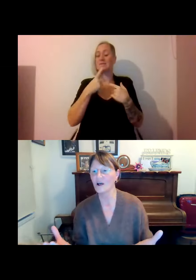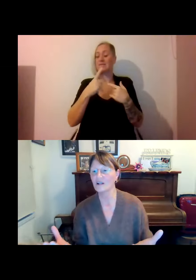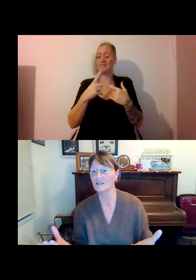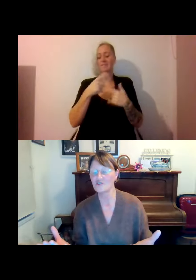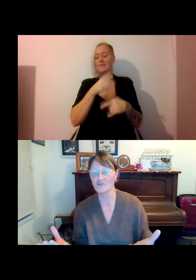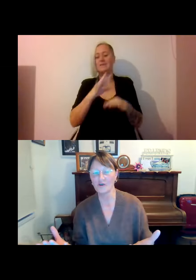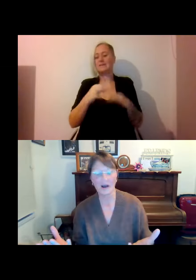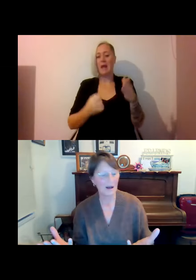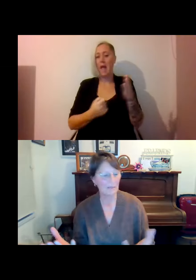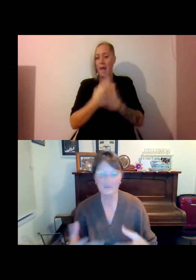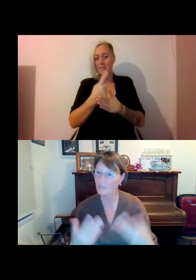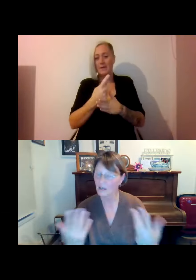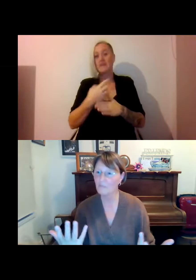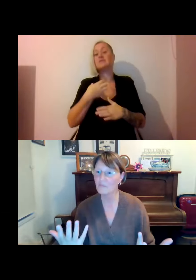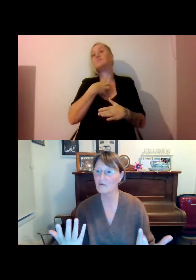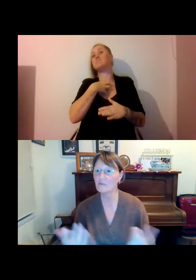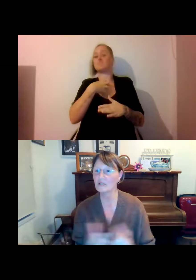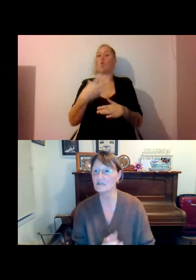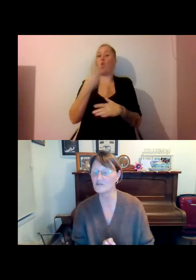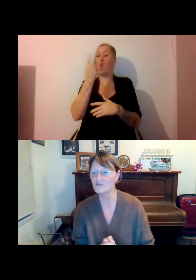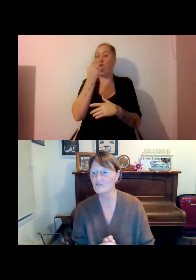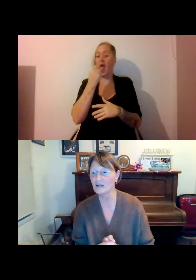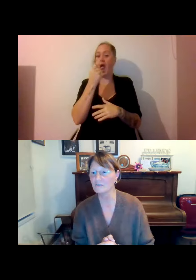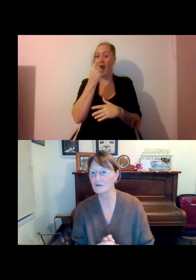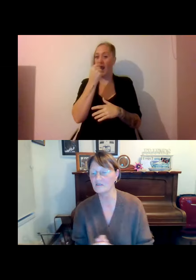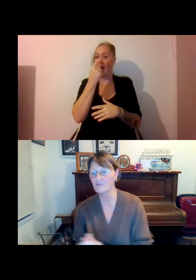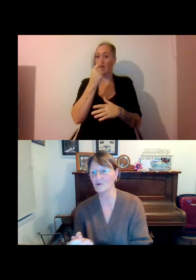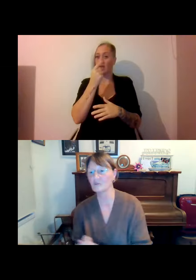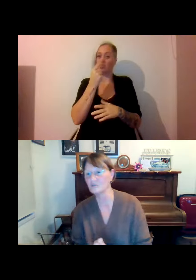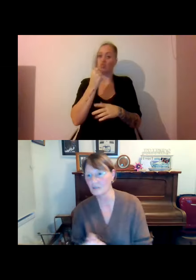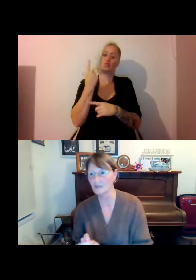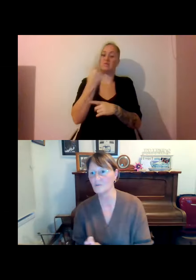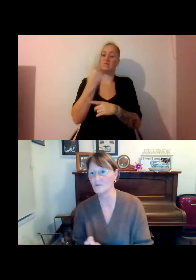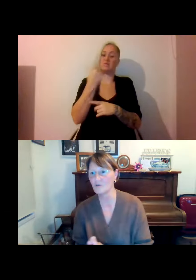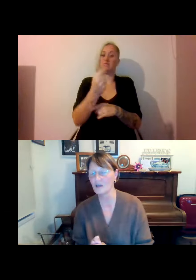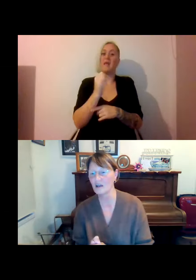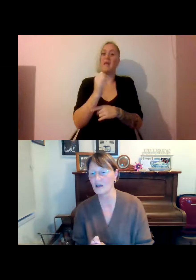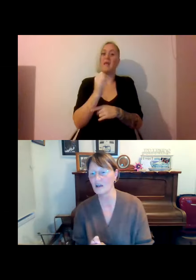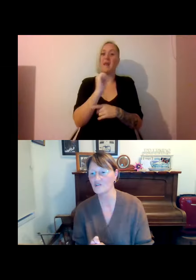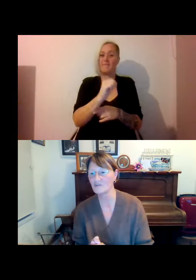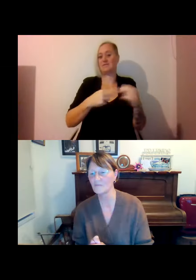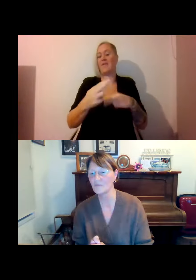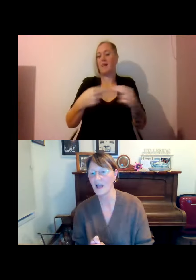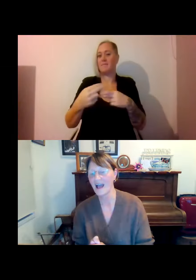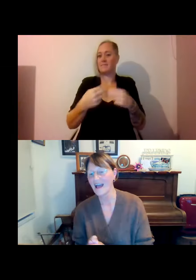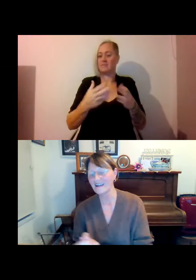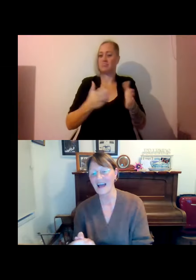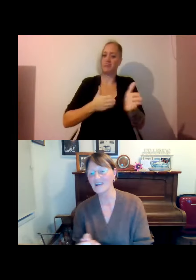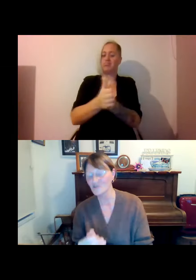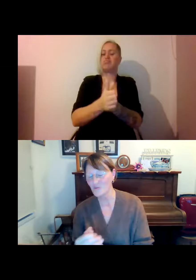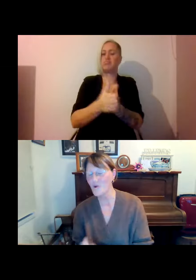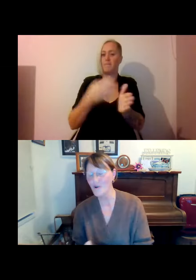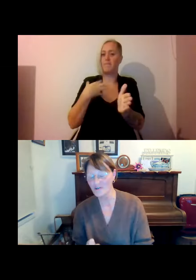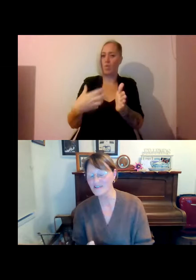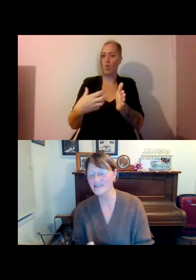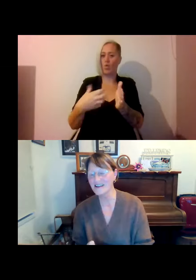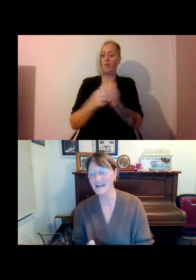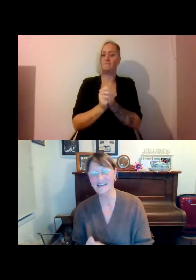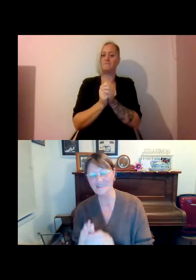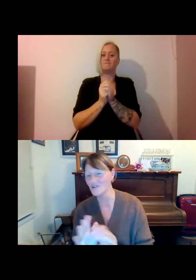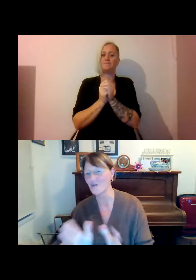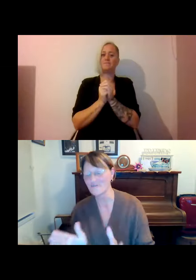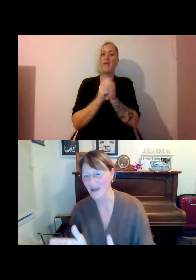more likely to speed up their ability to develop spoken communication. And at its